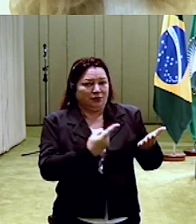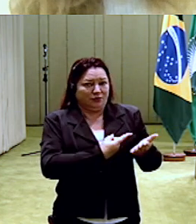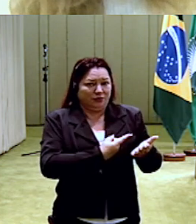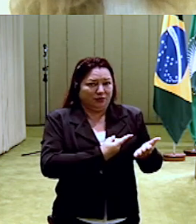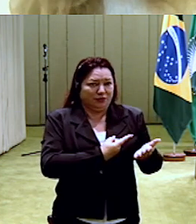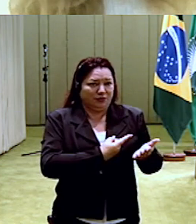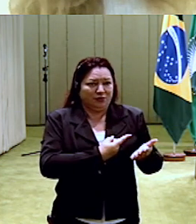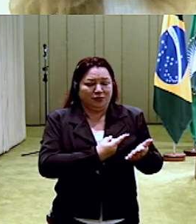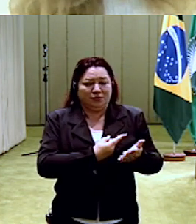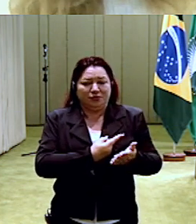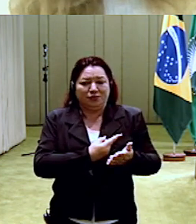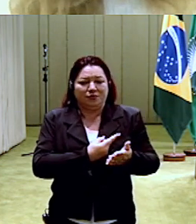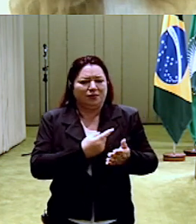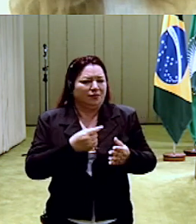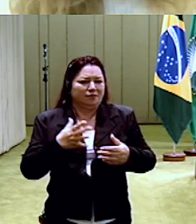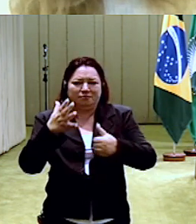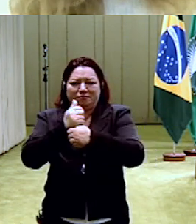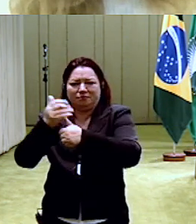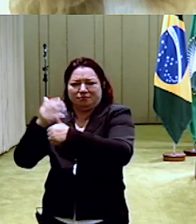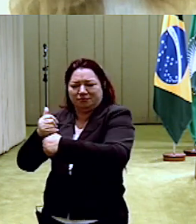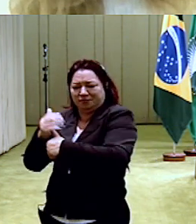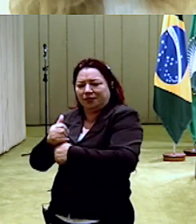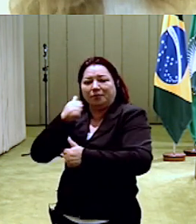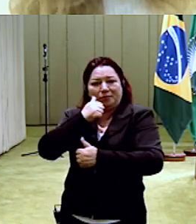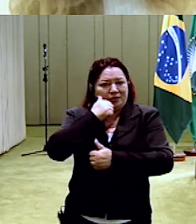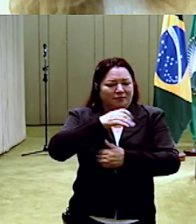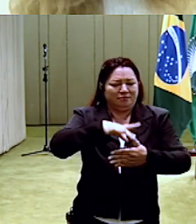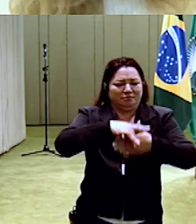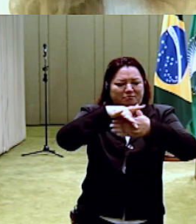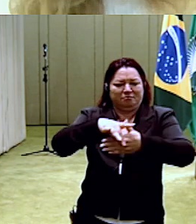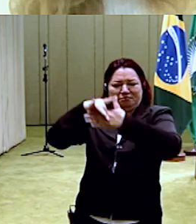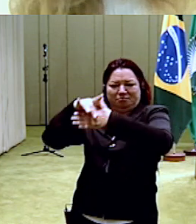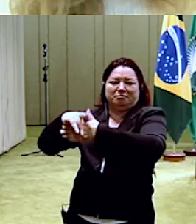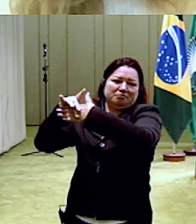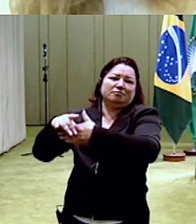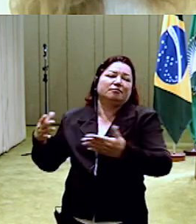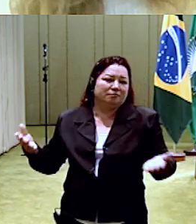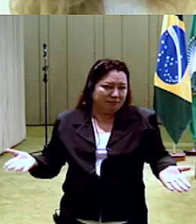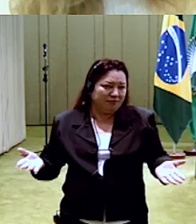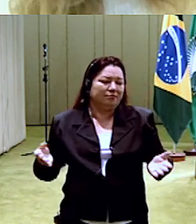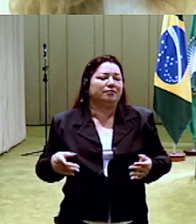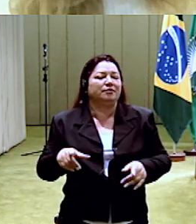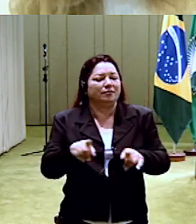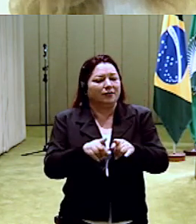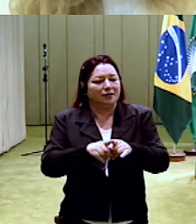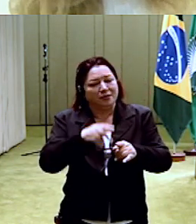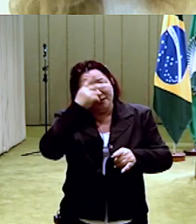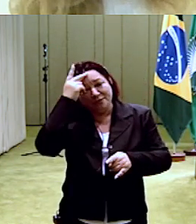women, holding key position. Also, very substantial number of members of parliament are